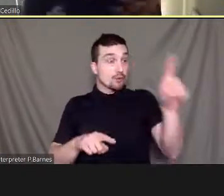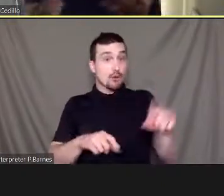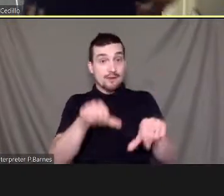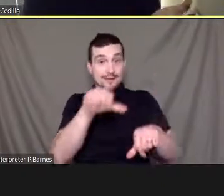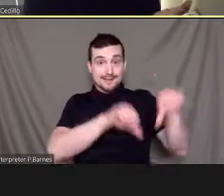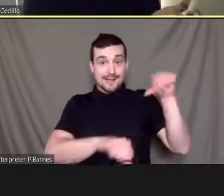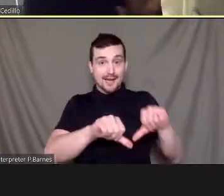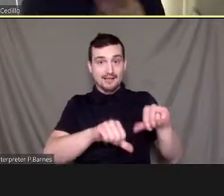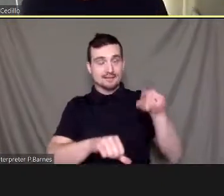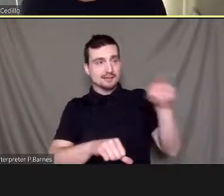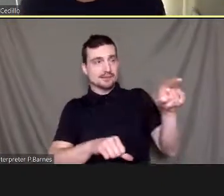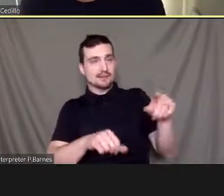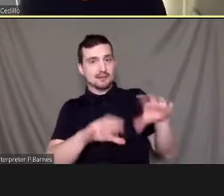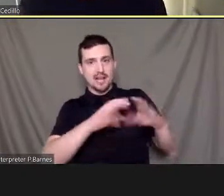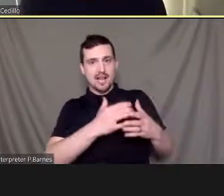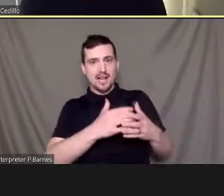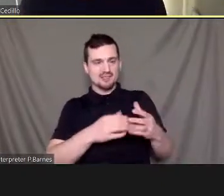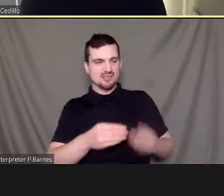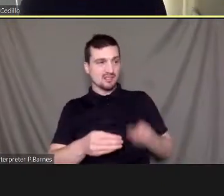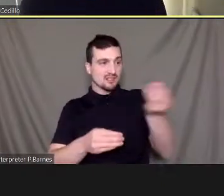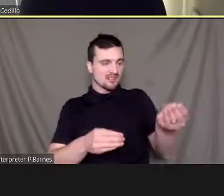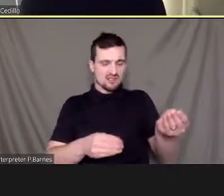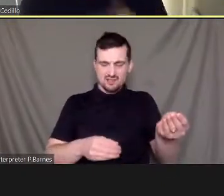why would you do this, right?